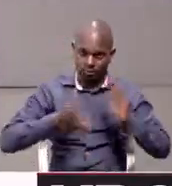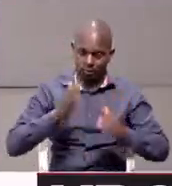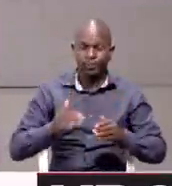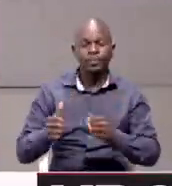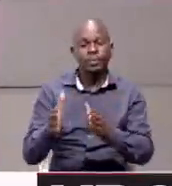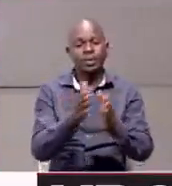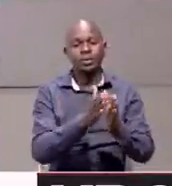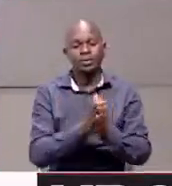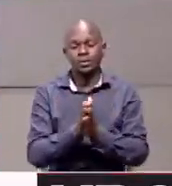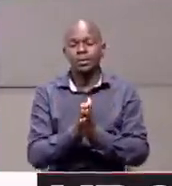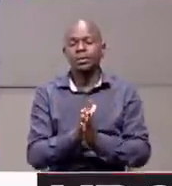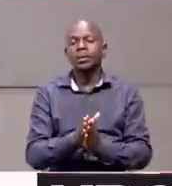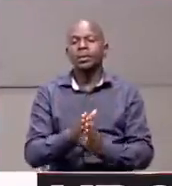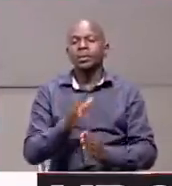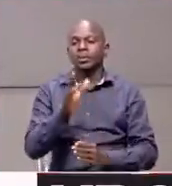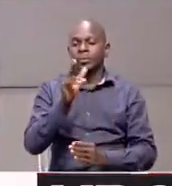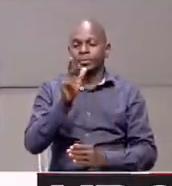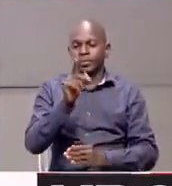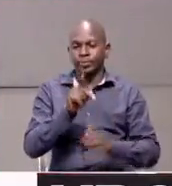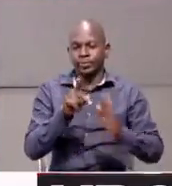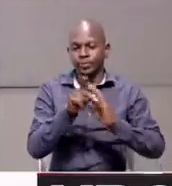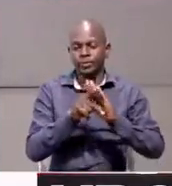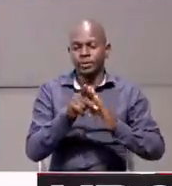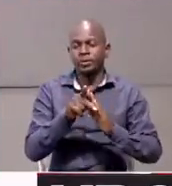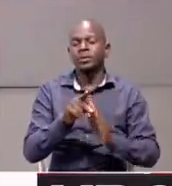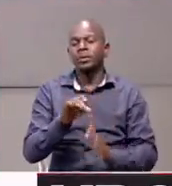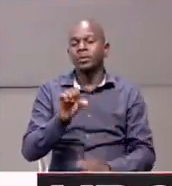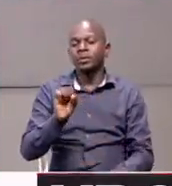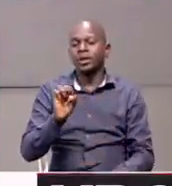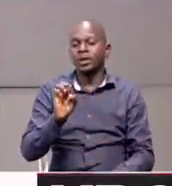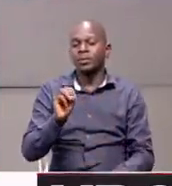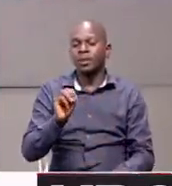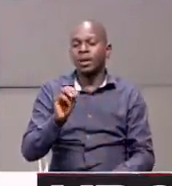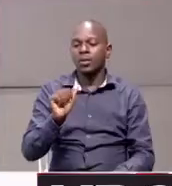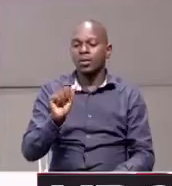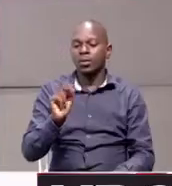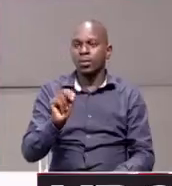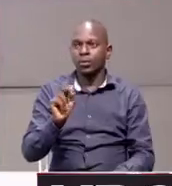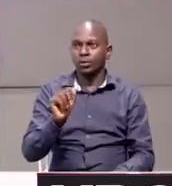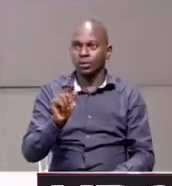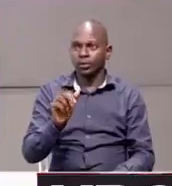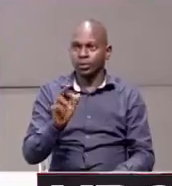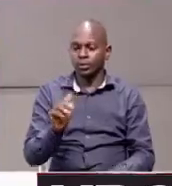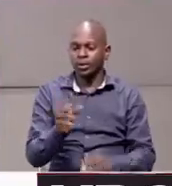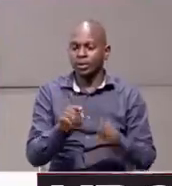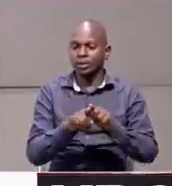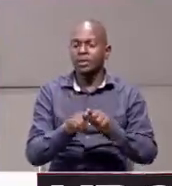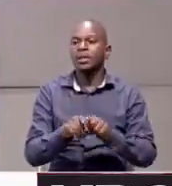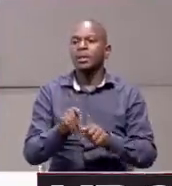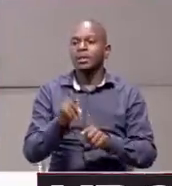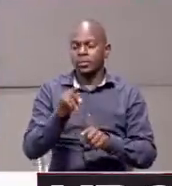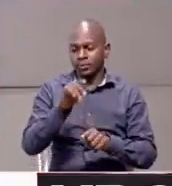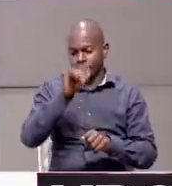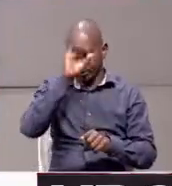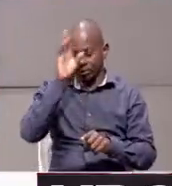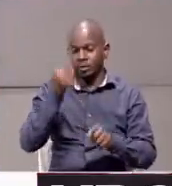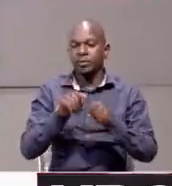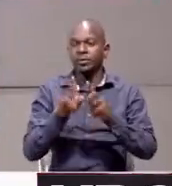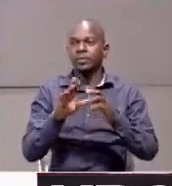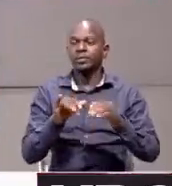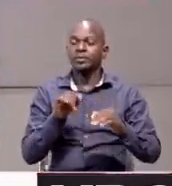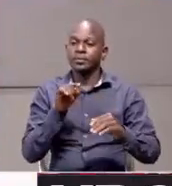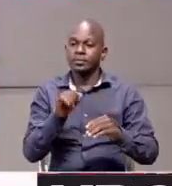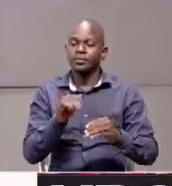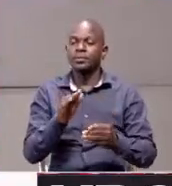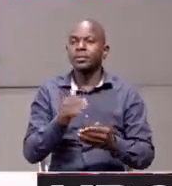with Prince Semakokiro and Princess Katrina Sangalyambago, also arrived. She delivered Kabaka's message. His